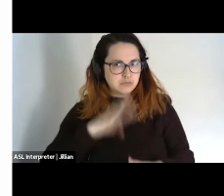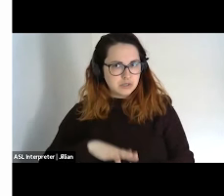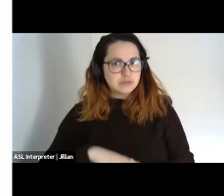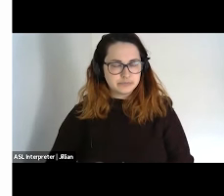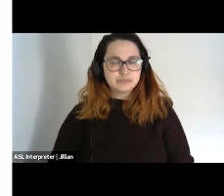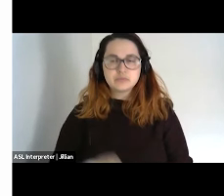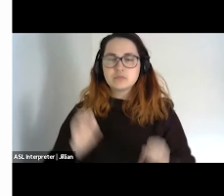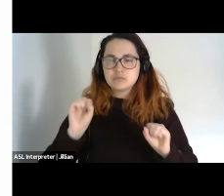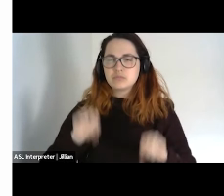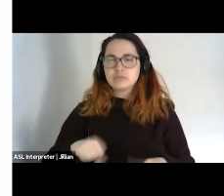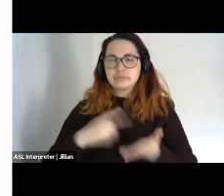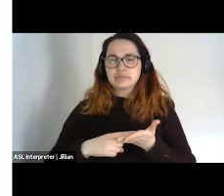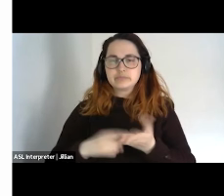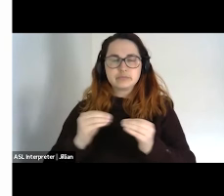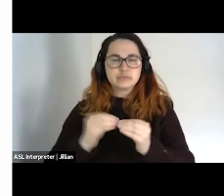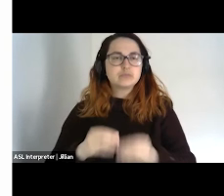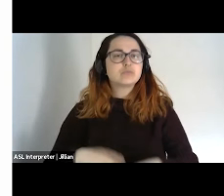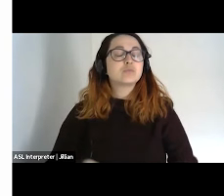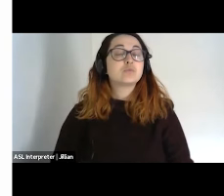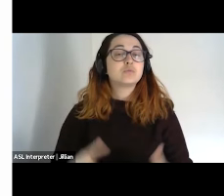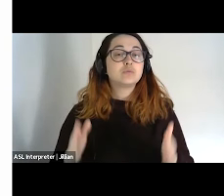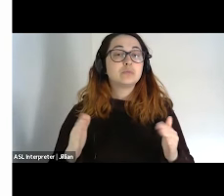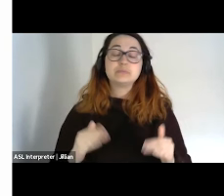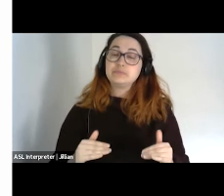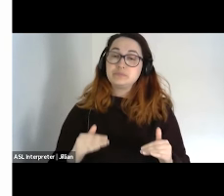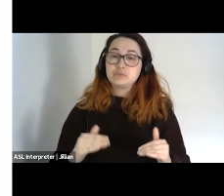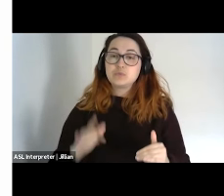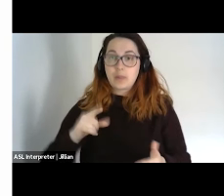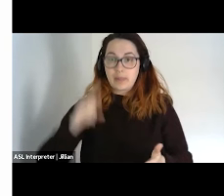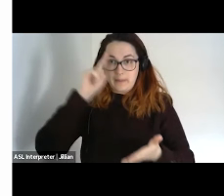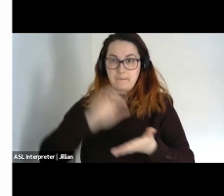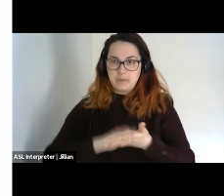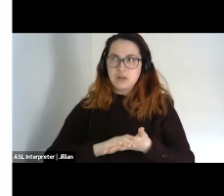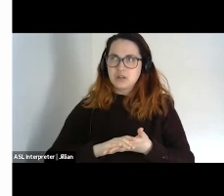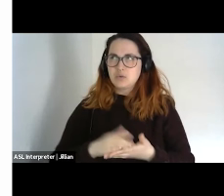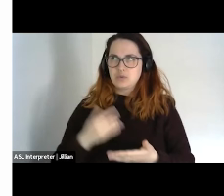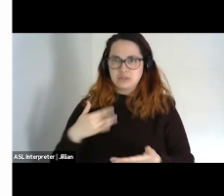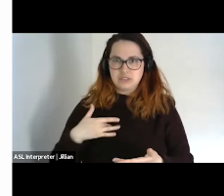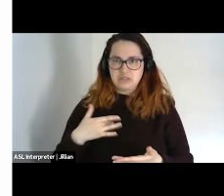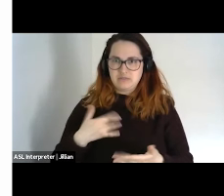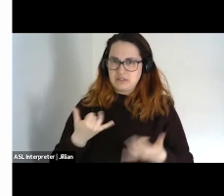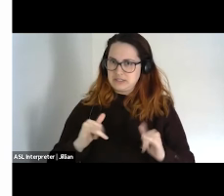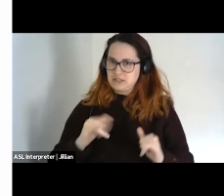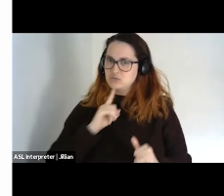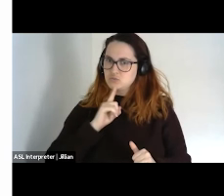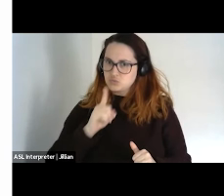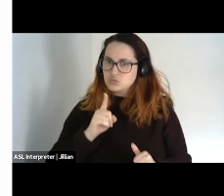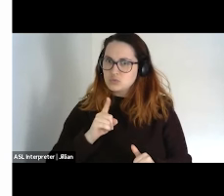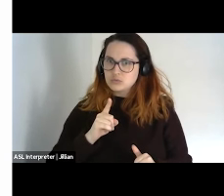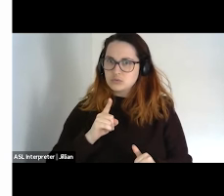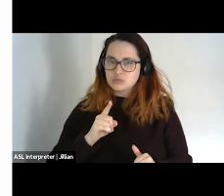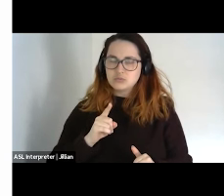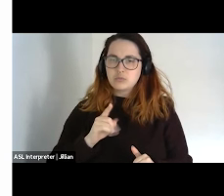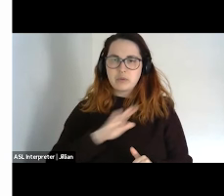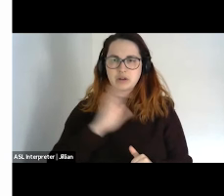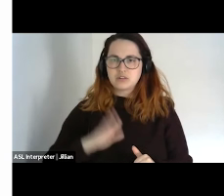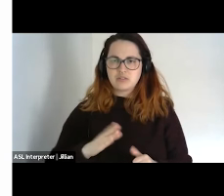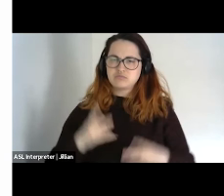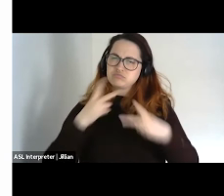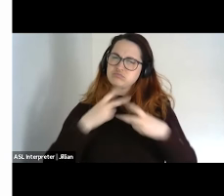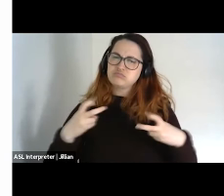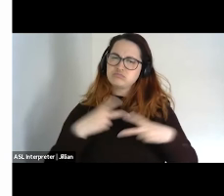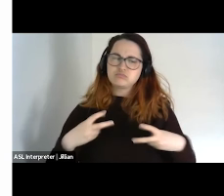bit. We continue to assume that the belief is true without checking it out. As a result, we may never express our sadness,